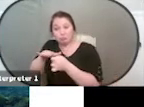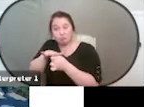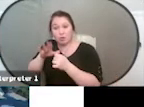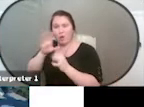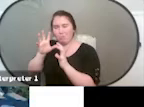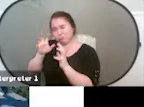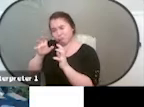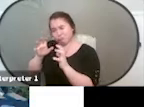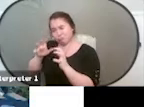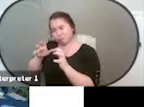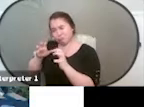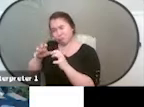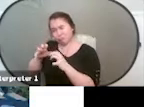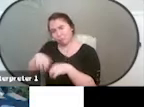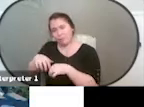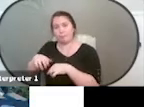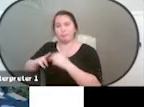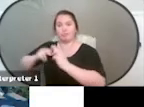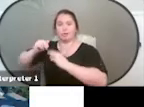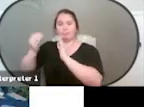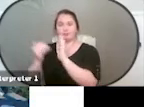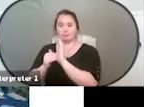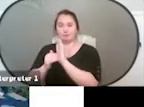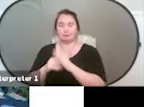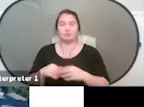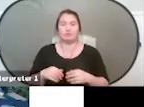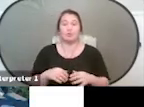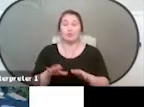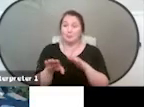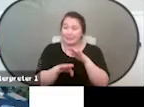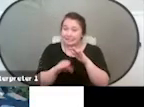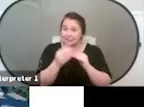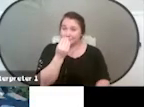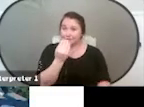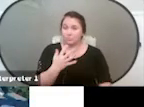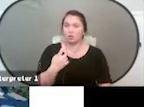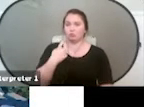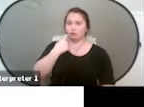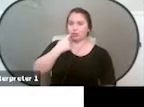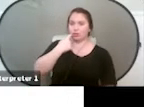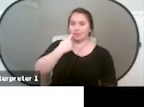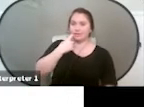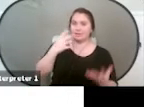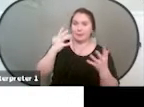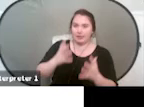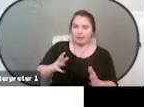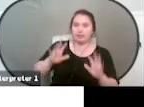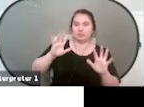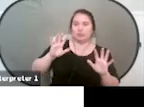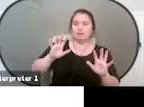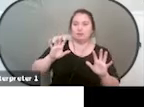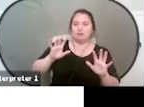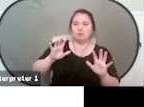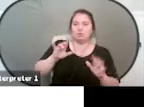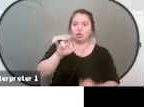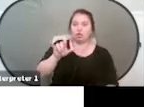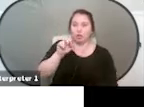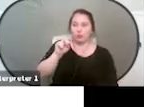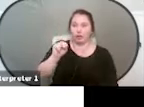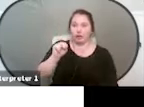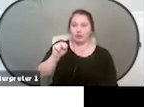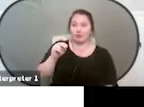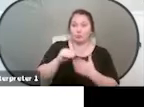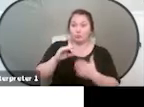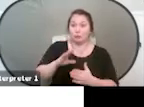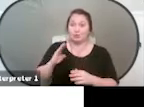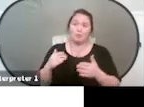improvements associated with it. So basically it was just completed in January. The students moved in